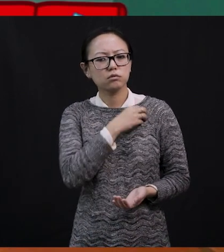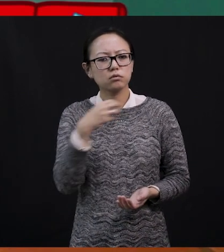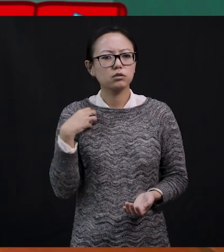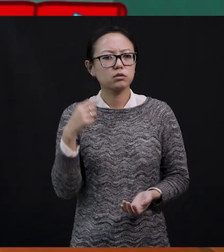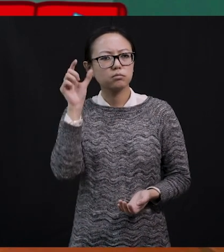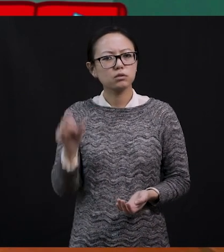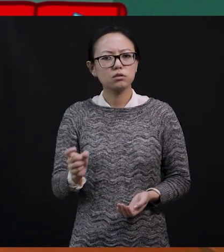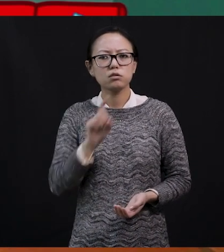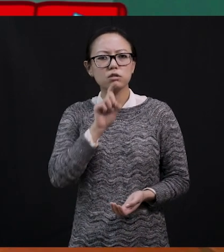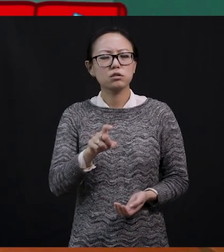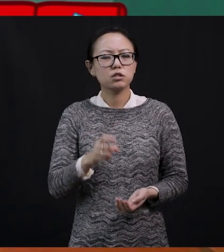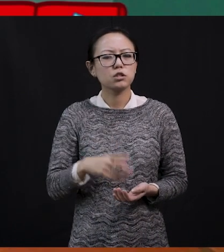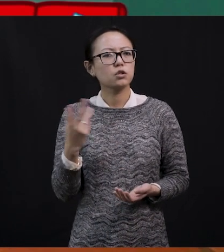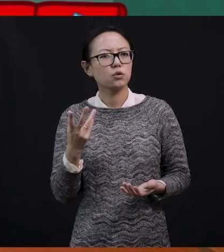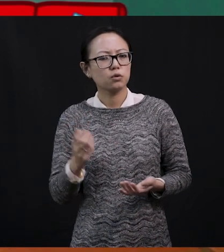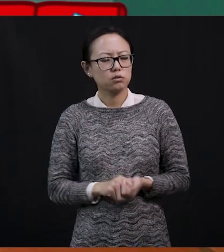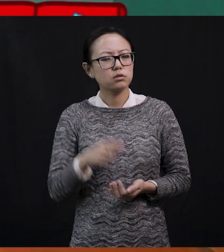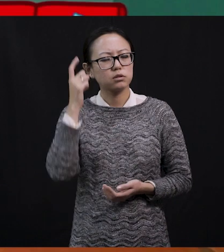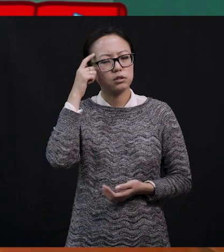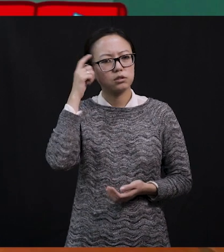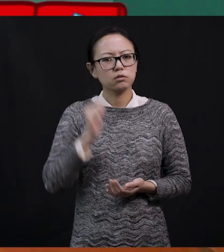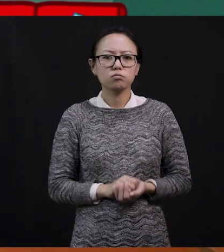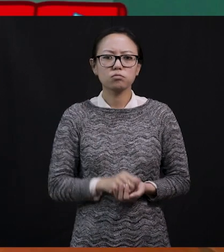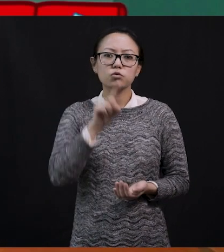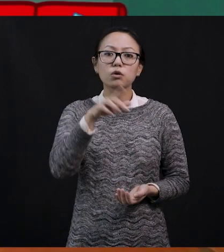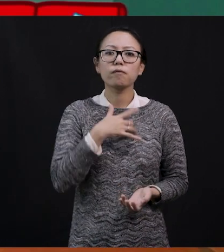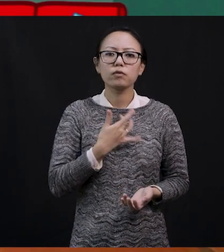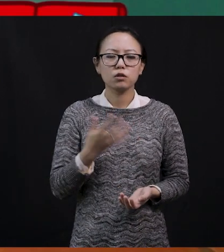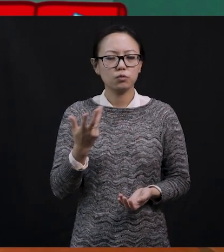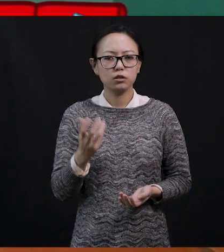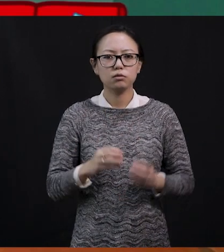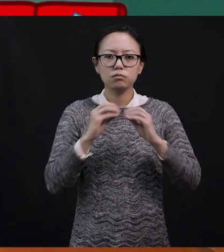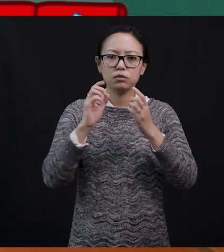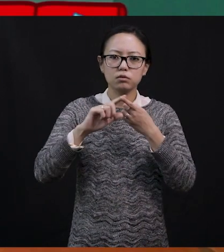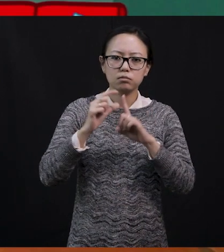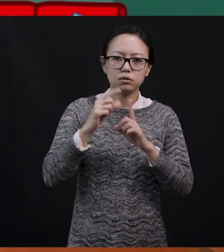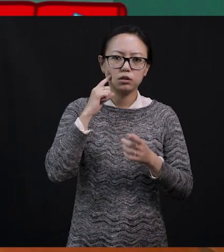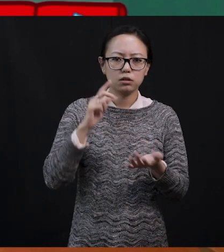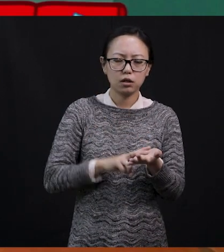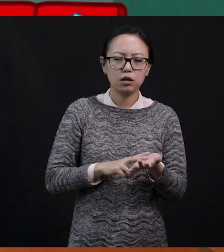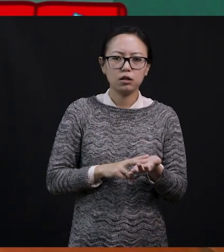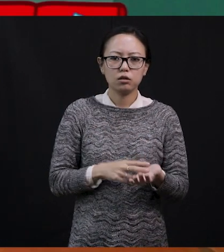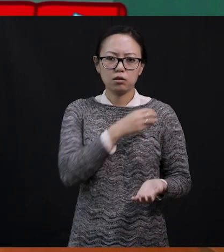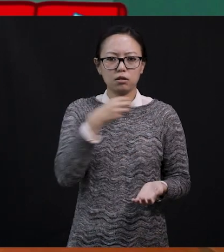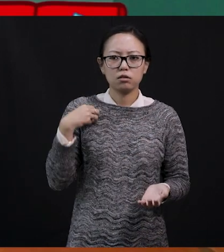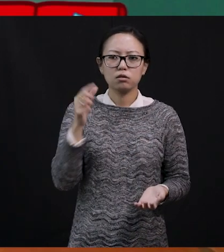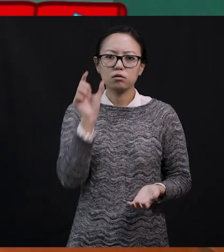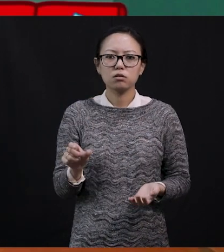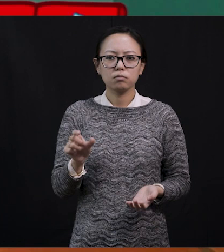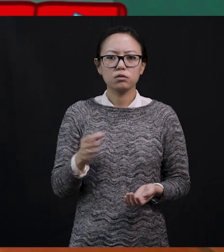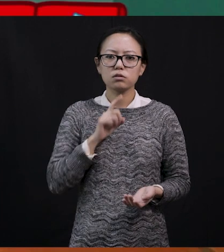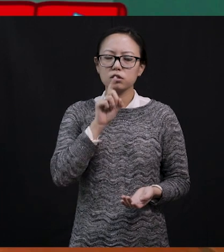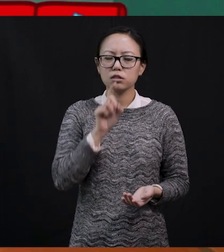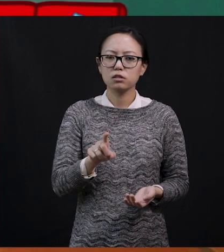Do you think he's going to take it up? Do you think that he would go to Ranchi, leaving his work, all his busy work, things that